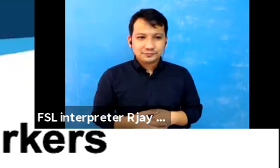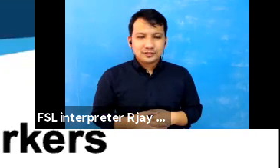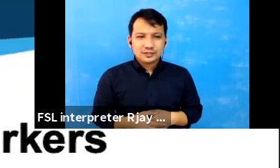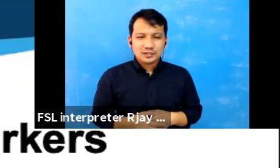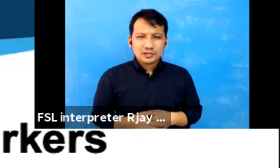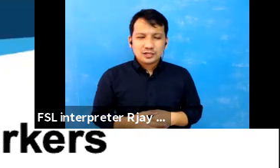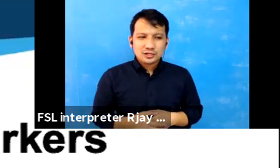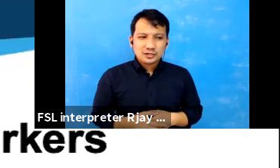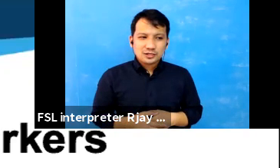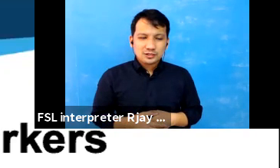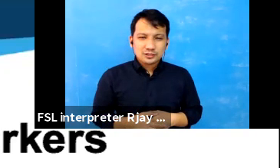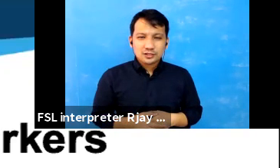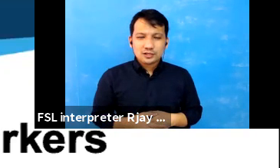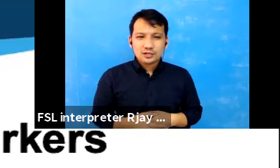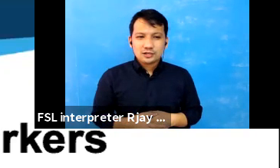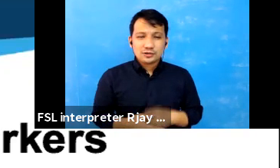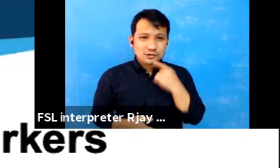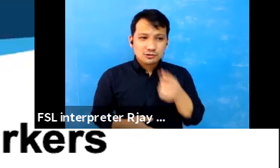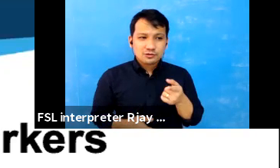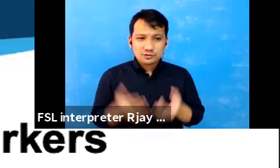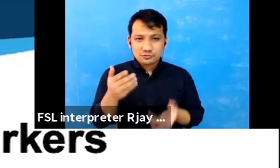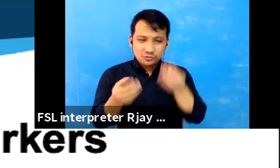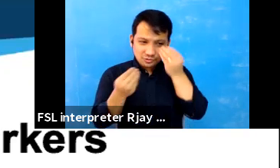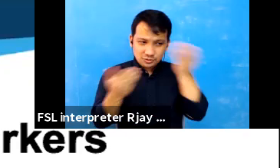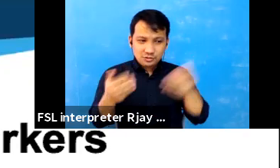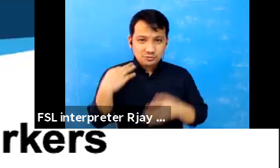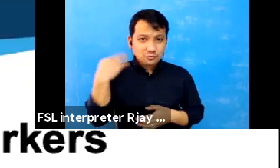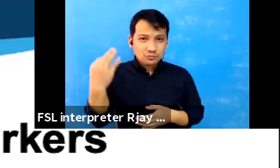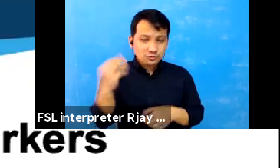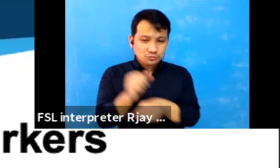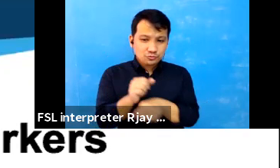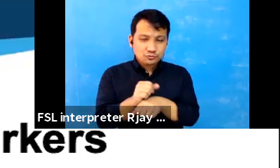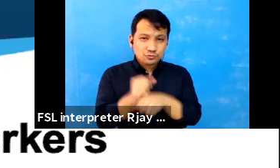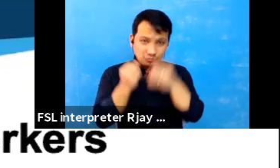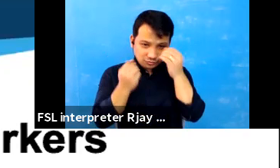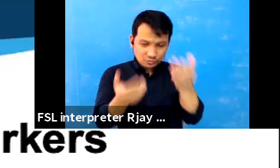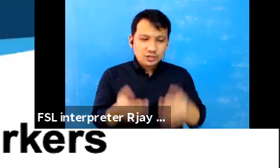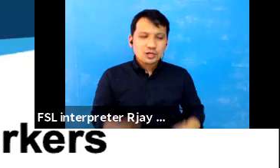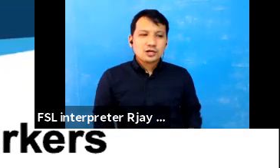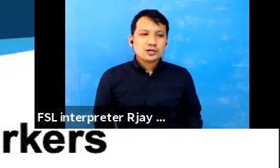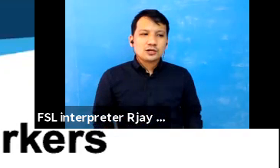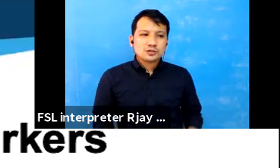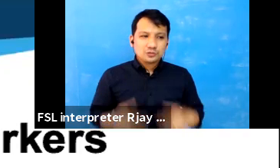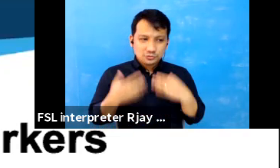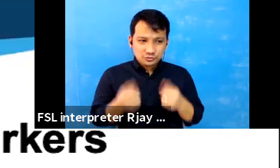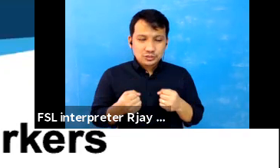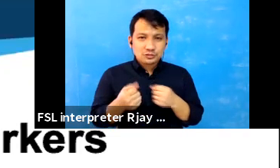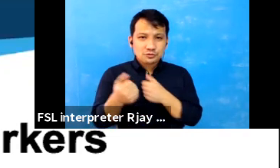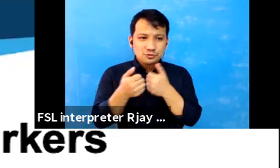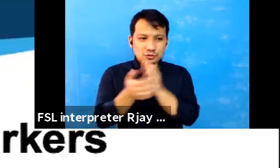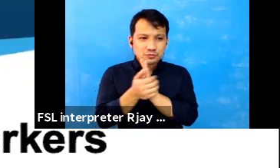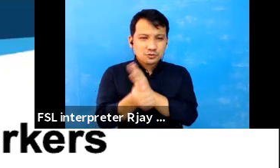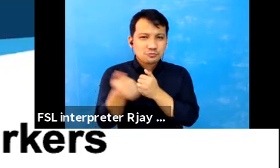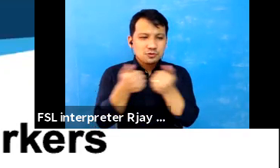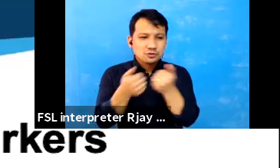The strengthening the competencies, the volunteer workers. We strengthen the competencies